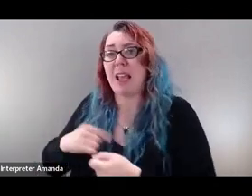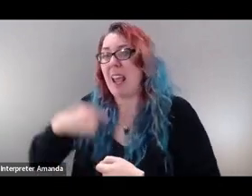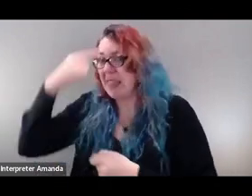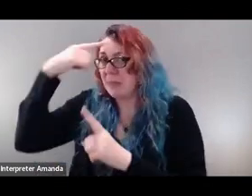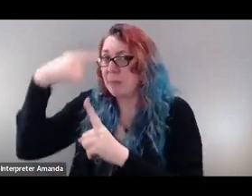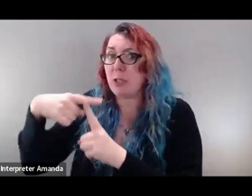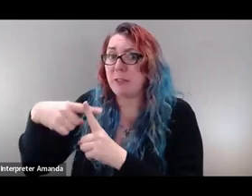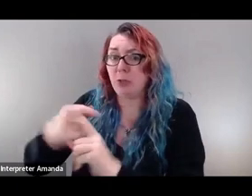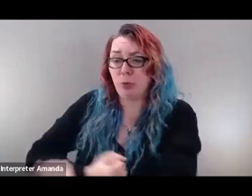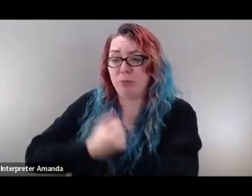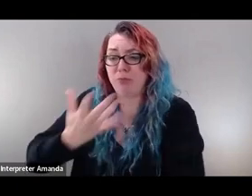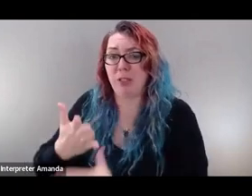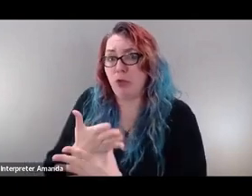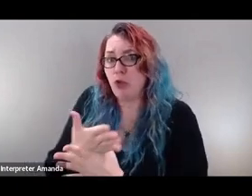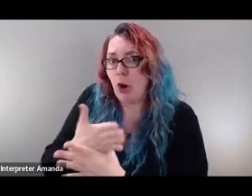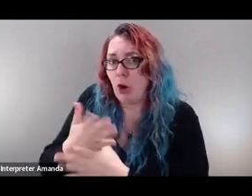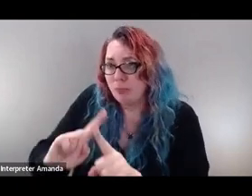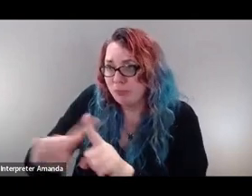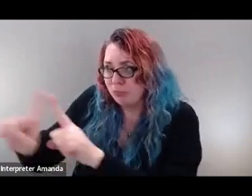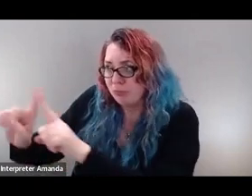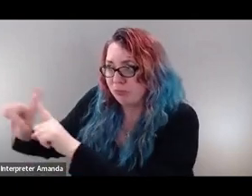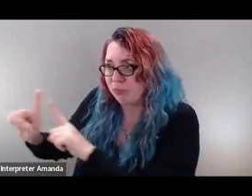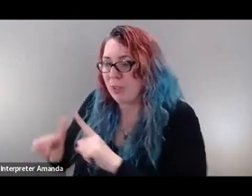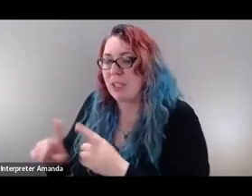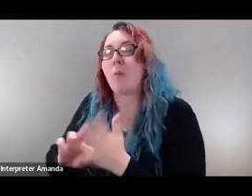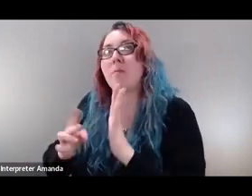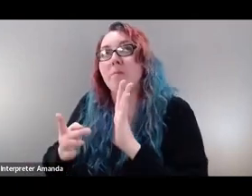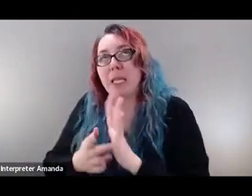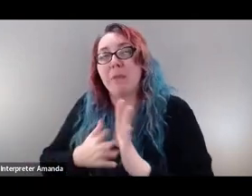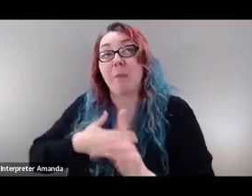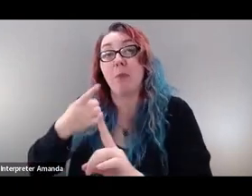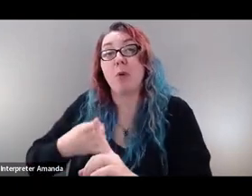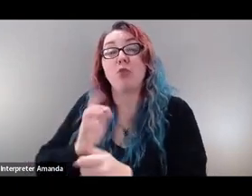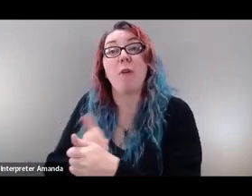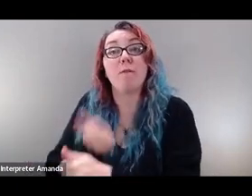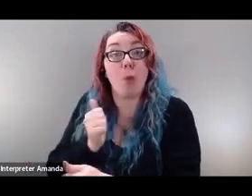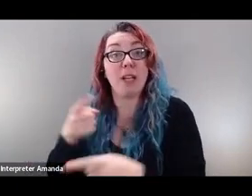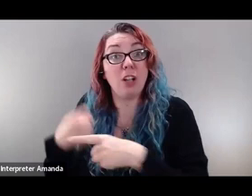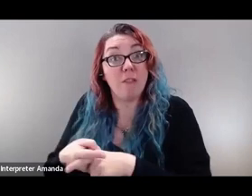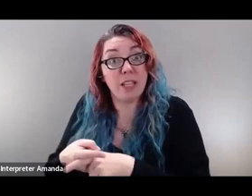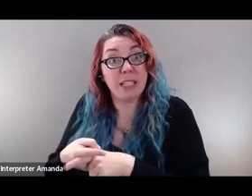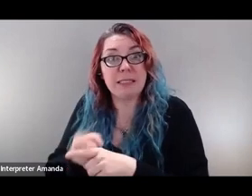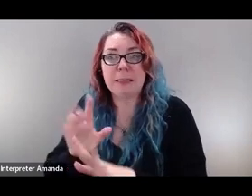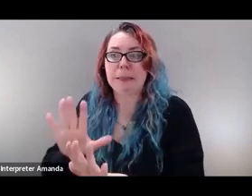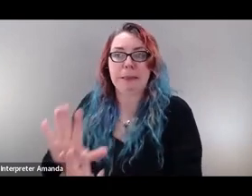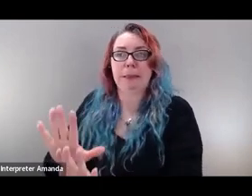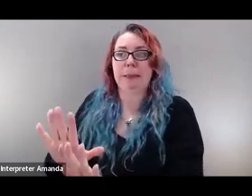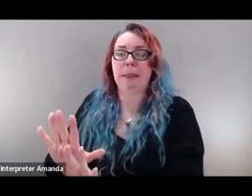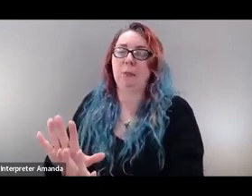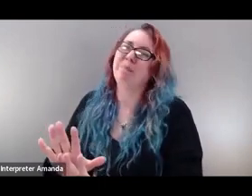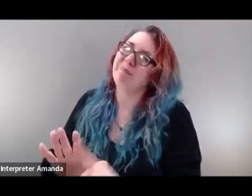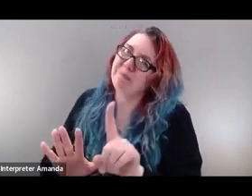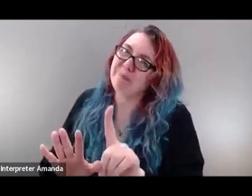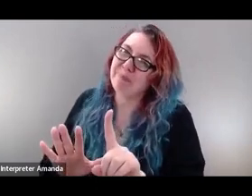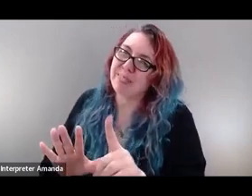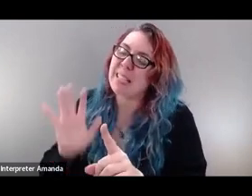that aiming to avoid conflict or to prevent conflict is actually potential for a missed opportunity, because